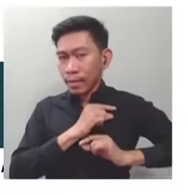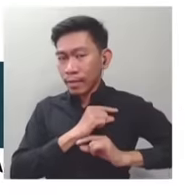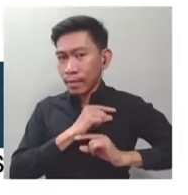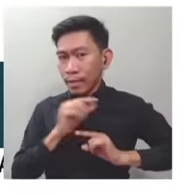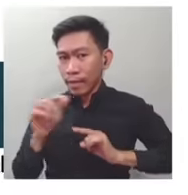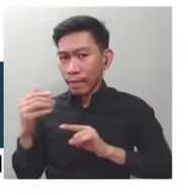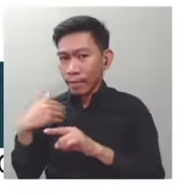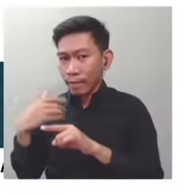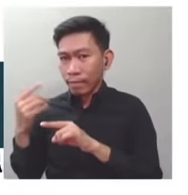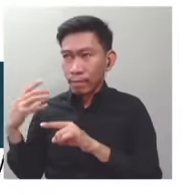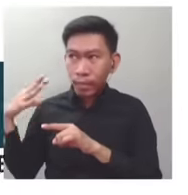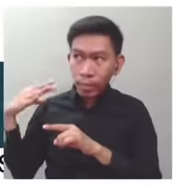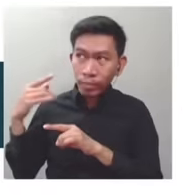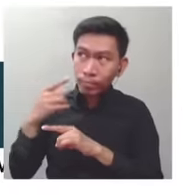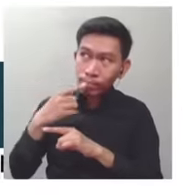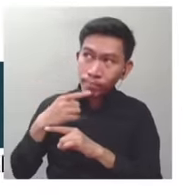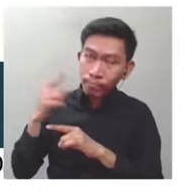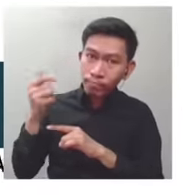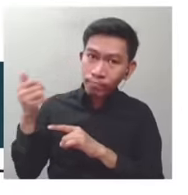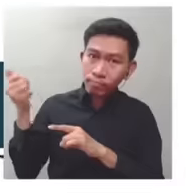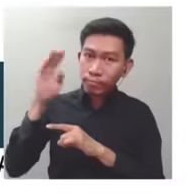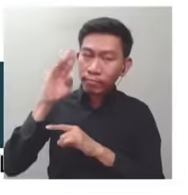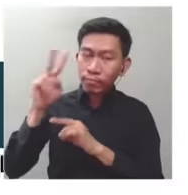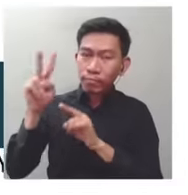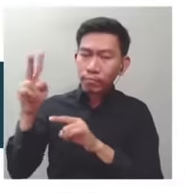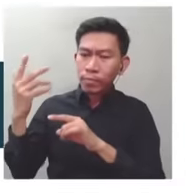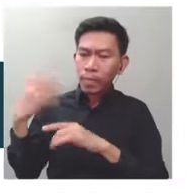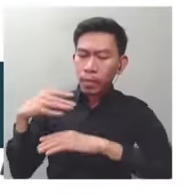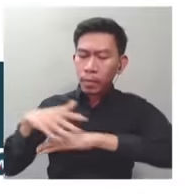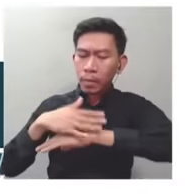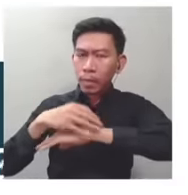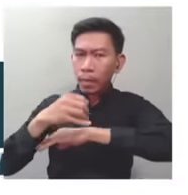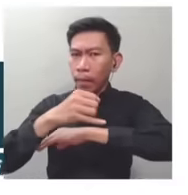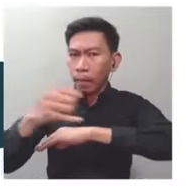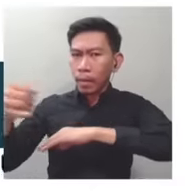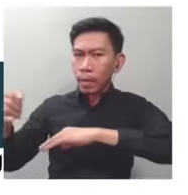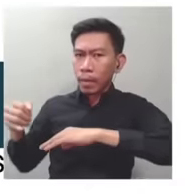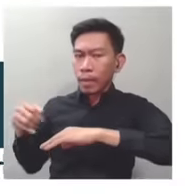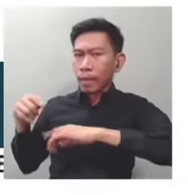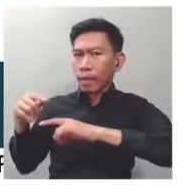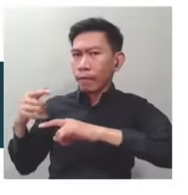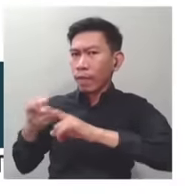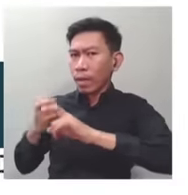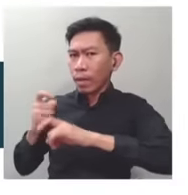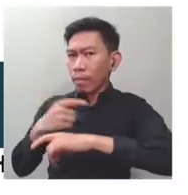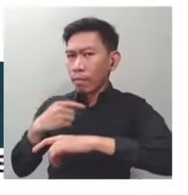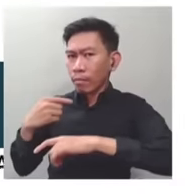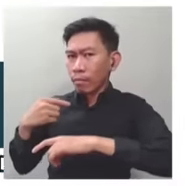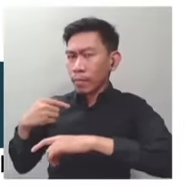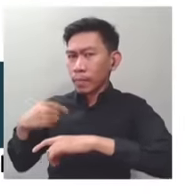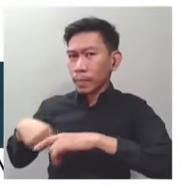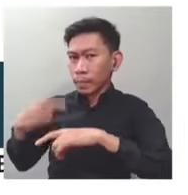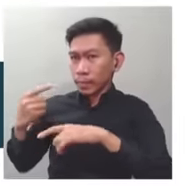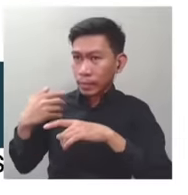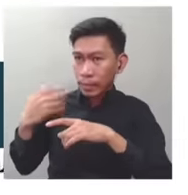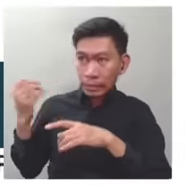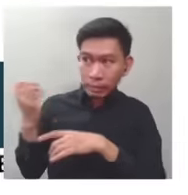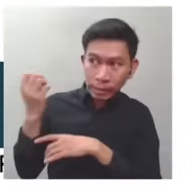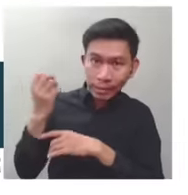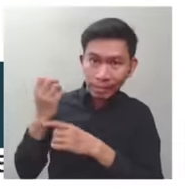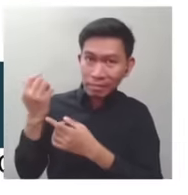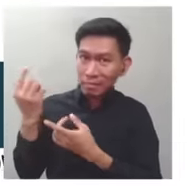Commander-in-Chief regarding the barriers set up by China. Is there a sense of urgency here? When should